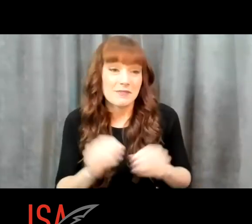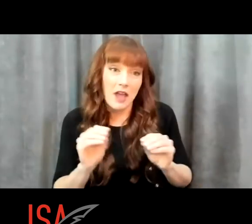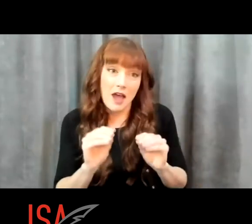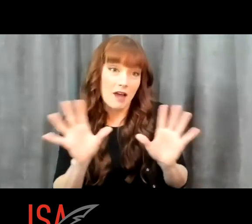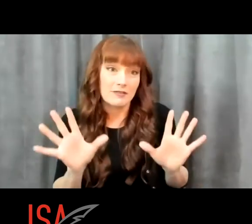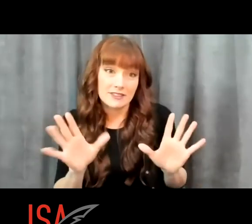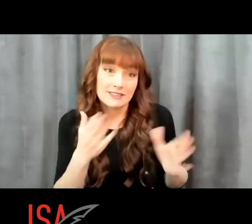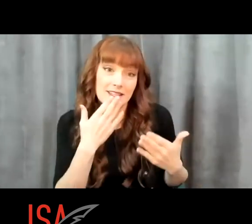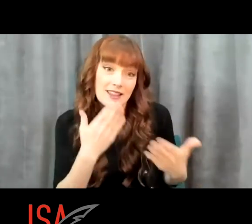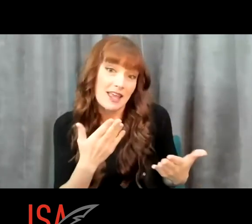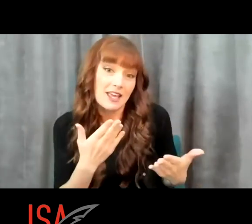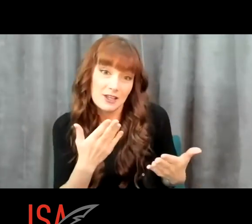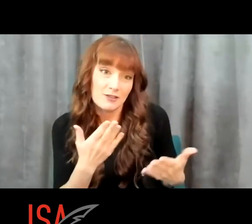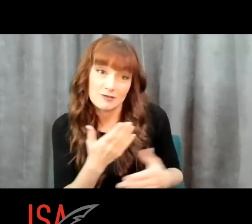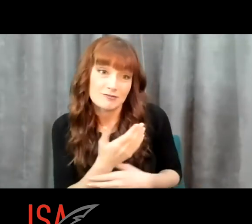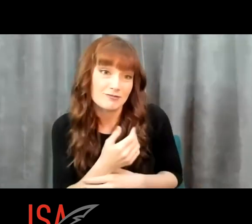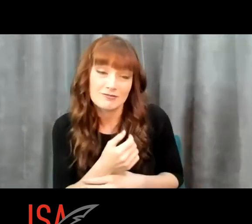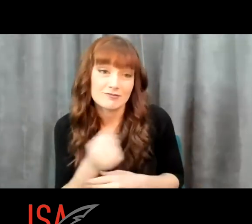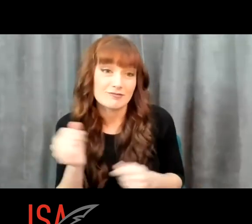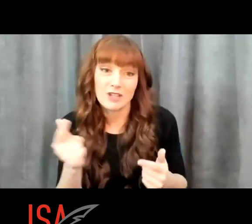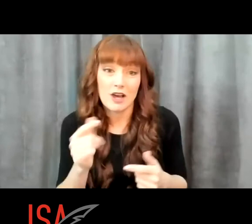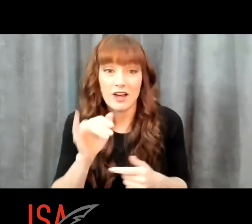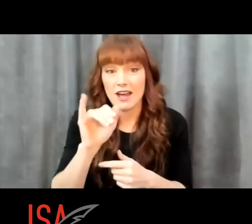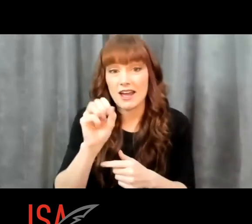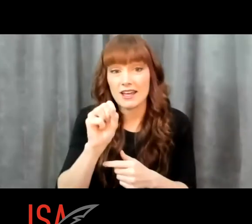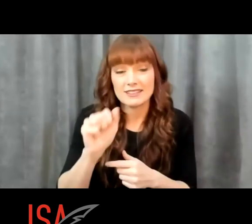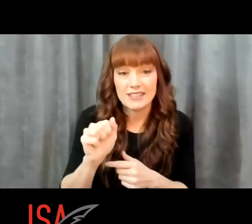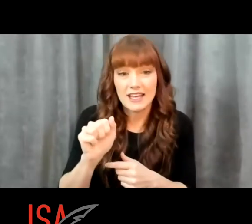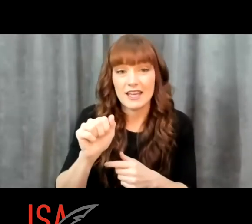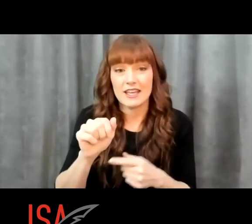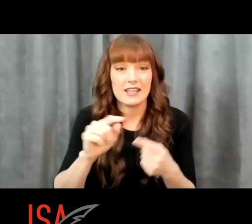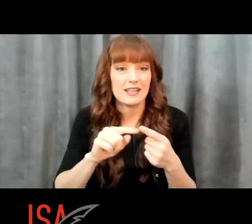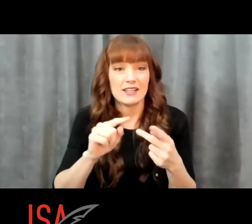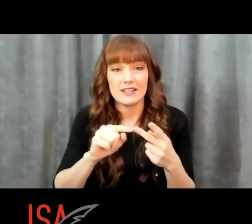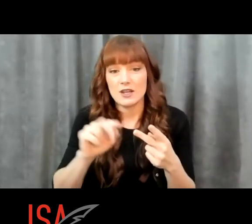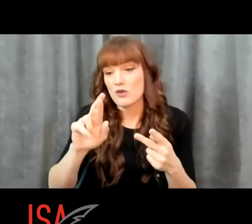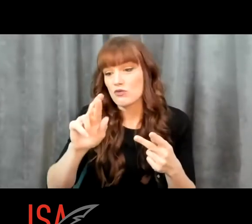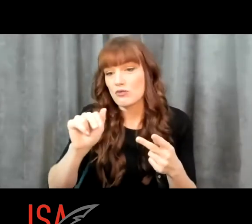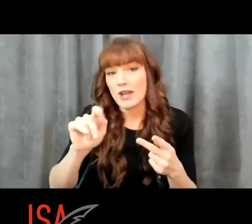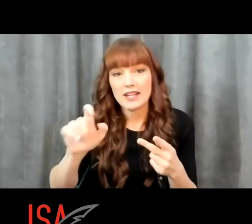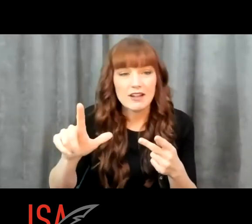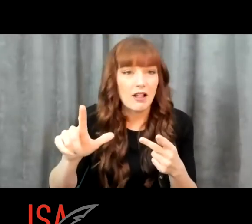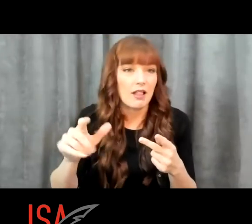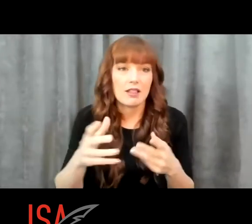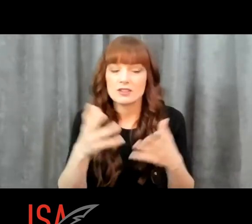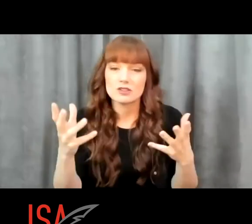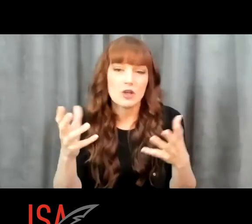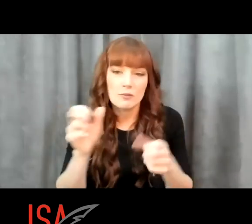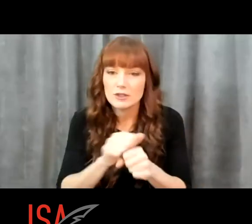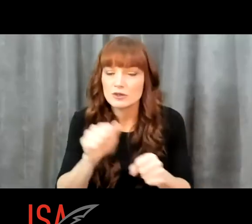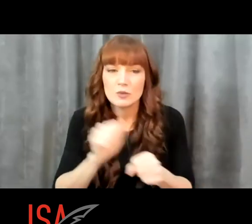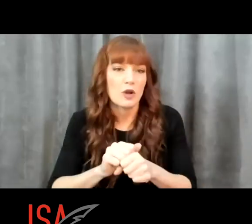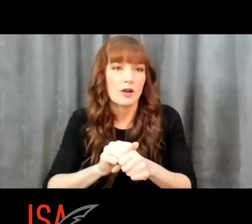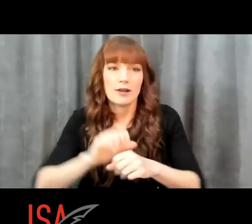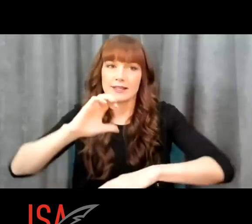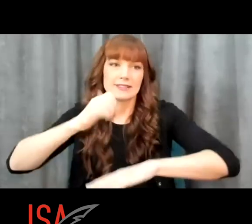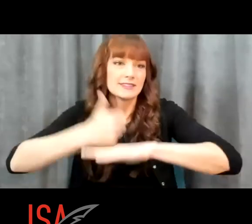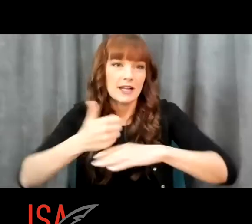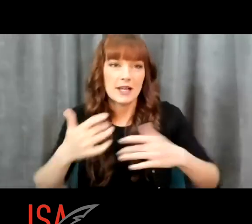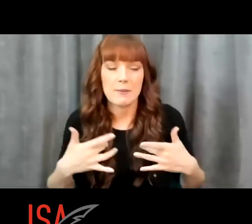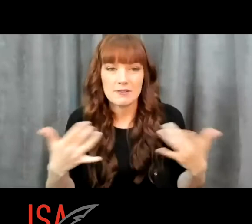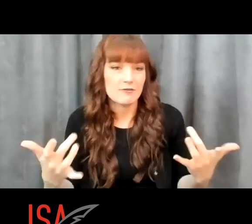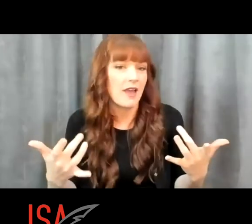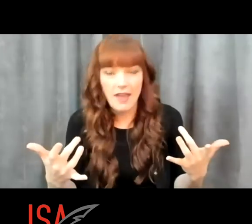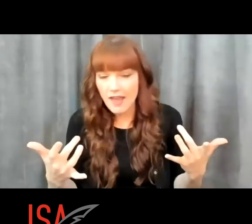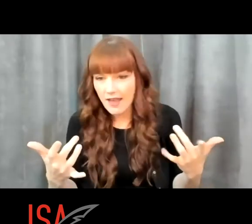Obviously, thank you to everybody at ISA, to Randall. There's a lot of work that goes into staging an event of any kind, and